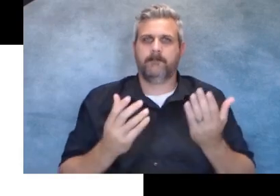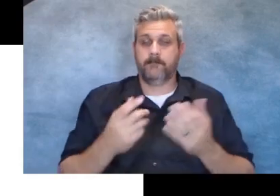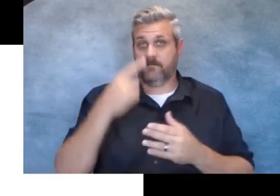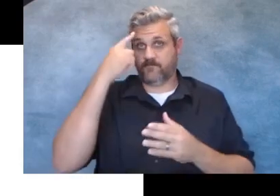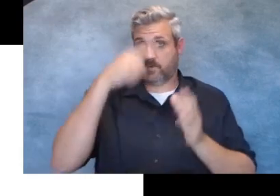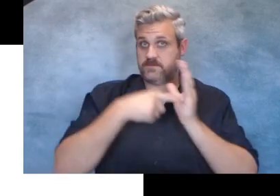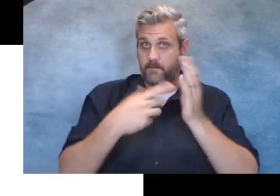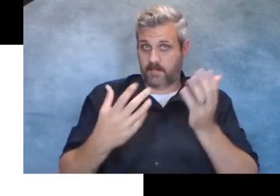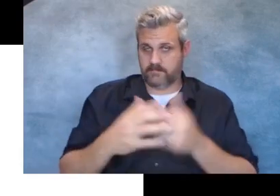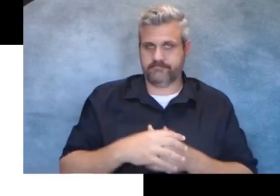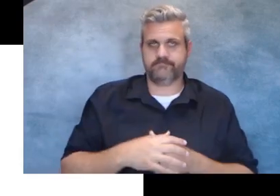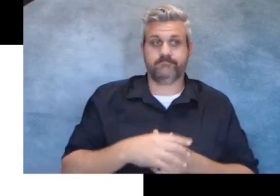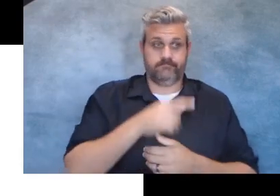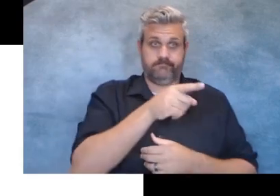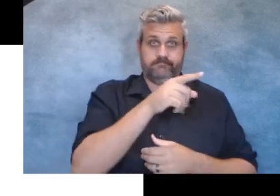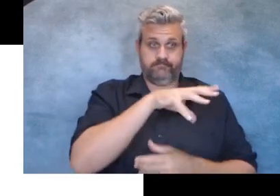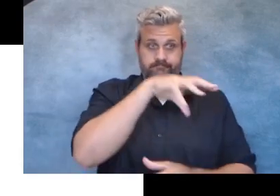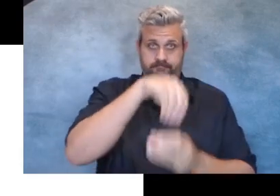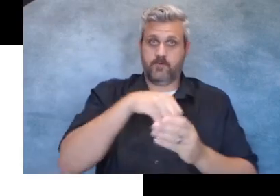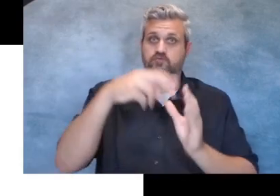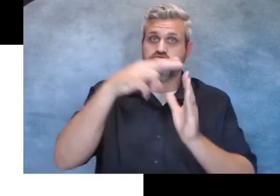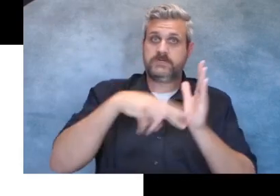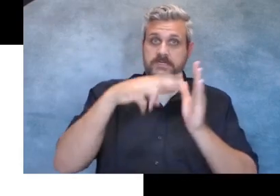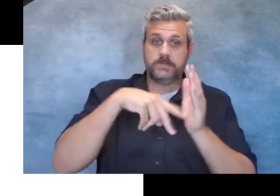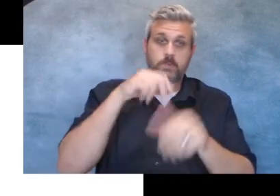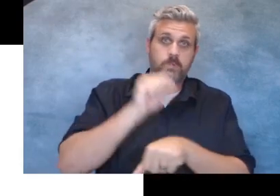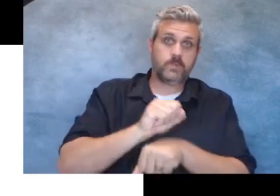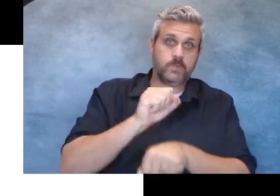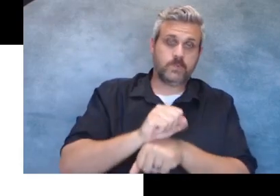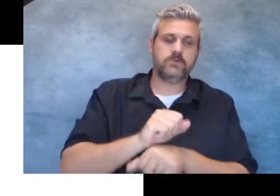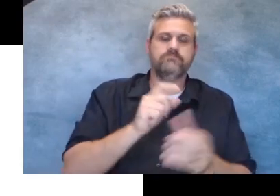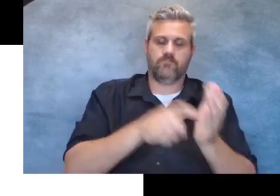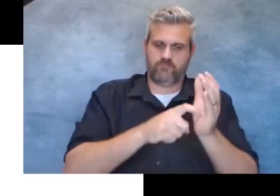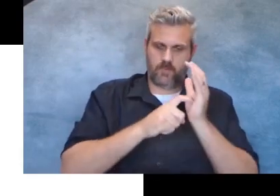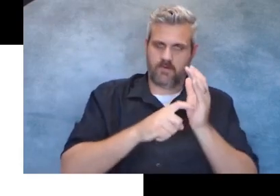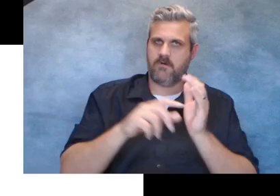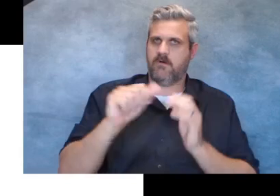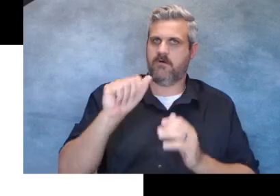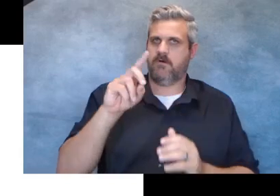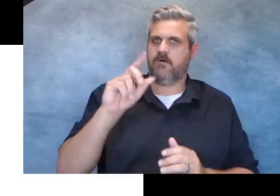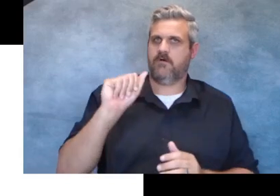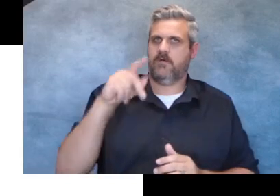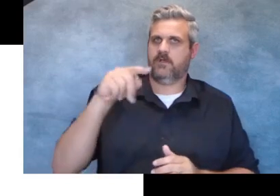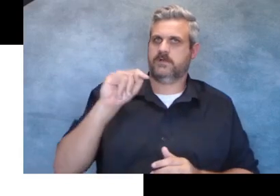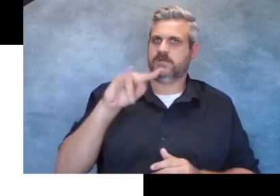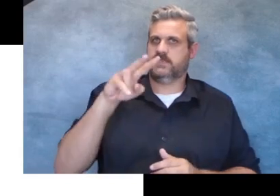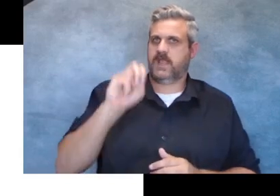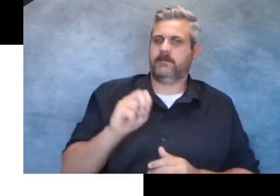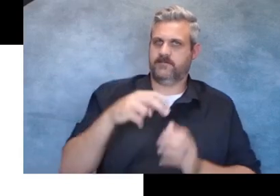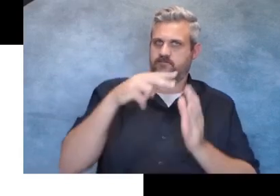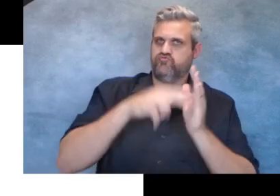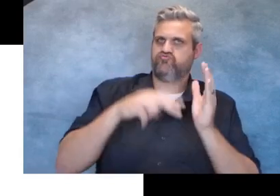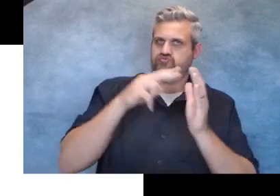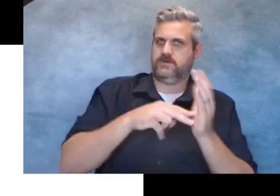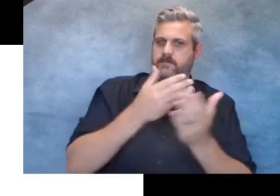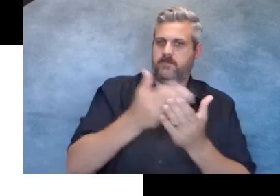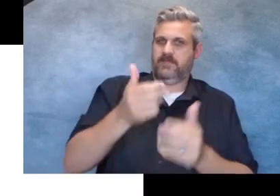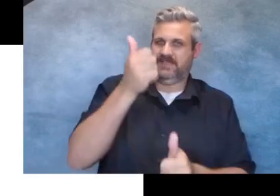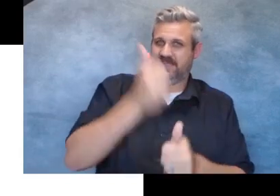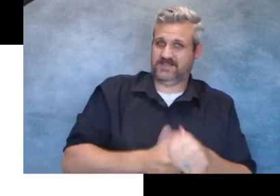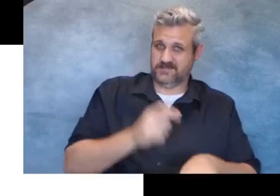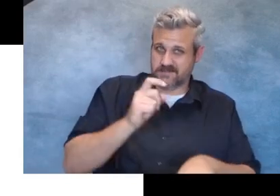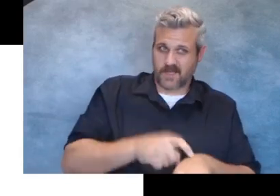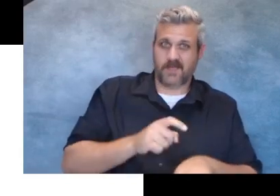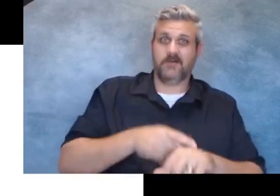For example, when the student participates in reading activities, he requires adapted reading materials each time along